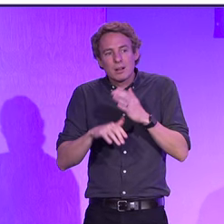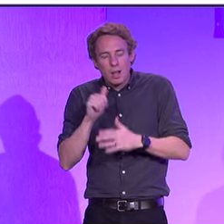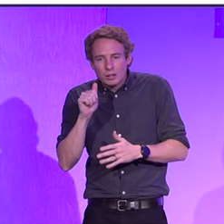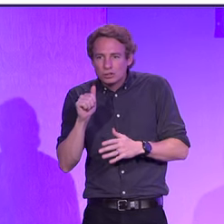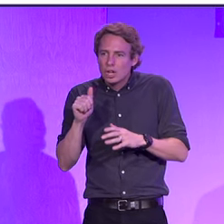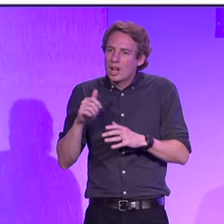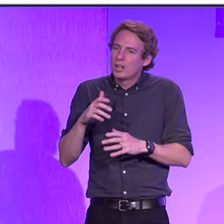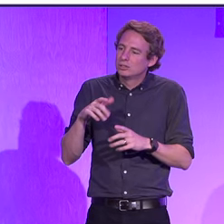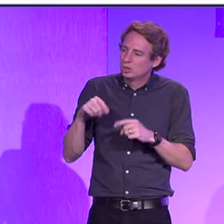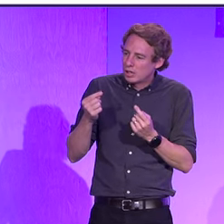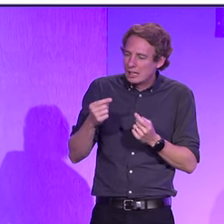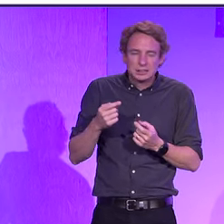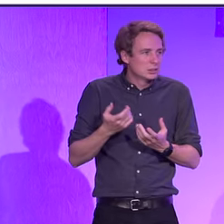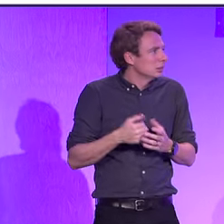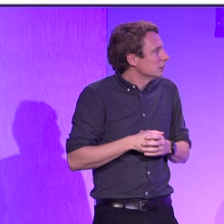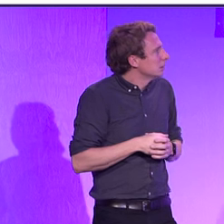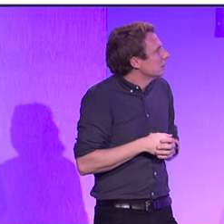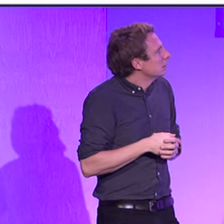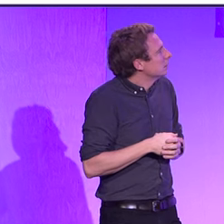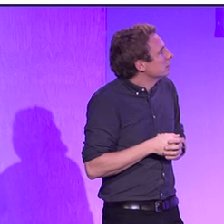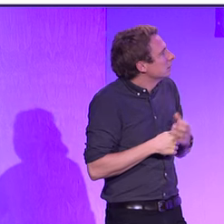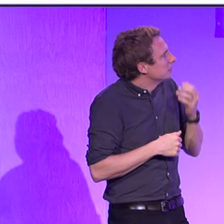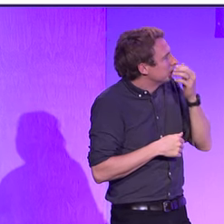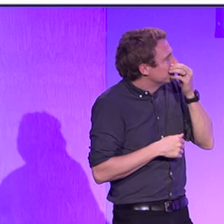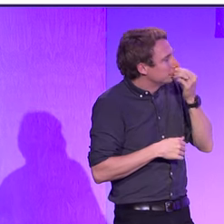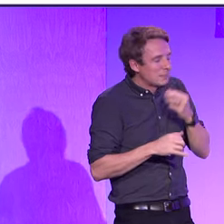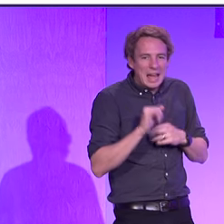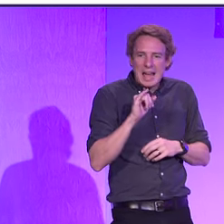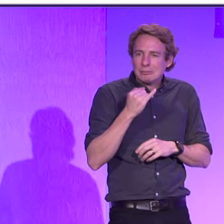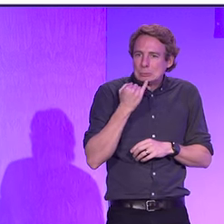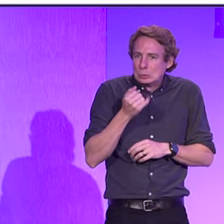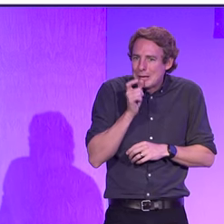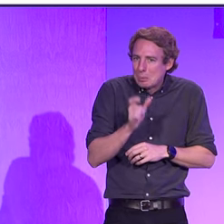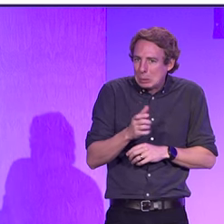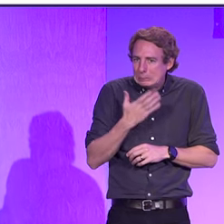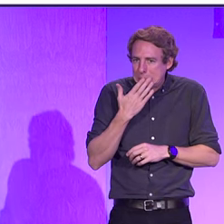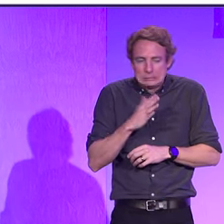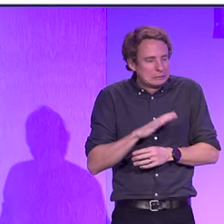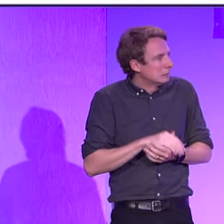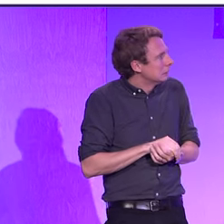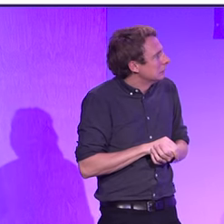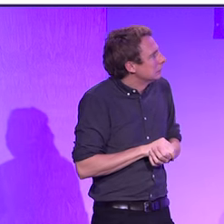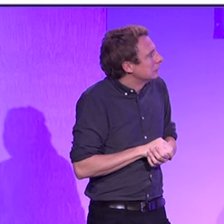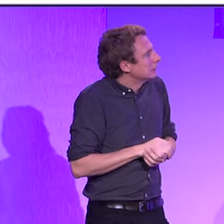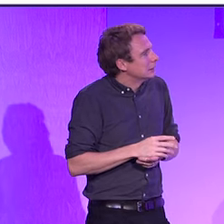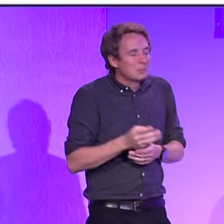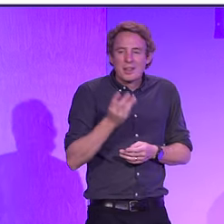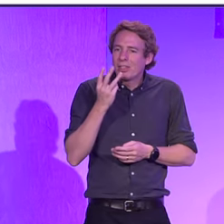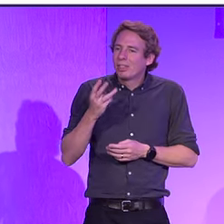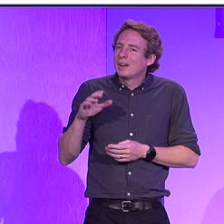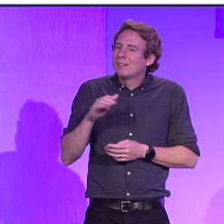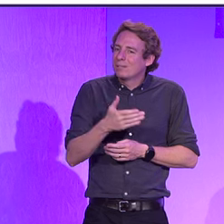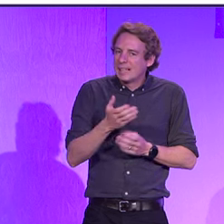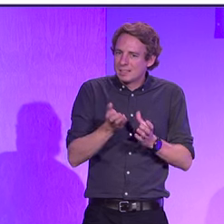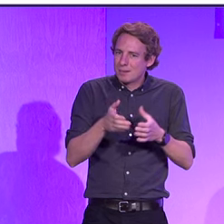still a challenge. And you can't really read this. There's kind of a bad word up there, so it's probably good that you can't. But it's three fish in a bowl,